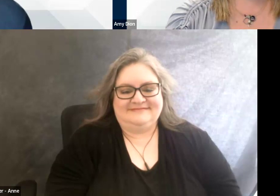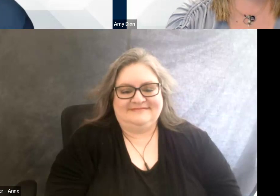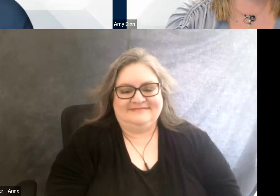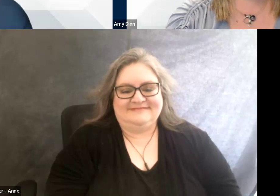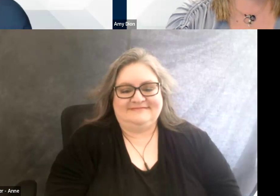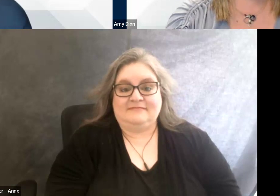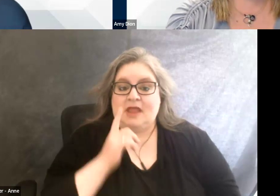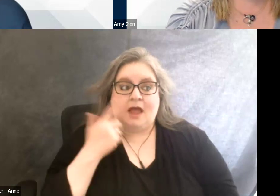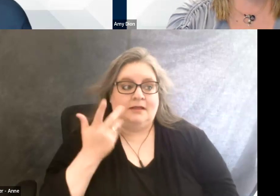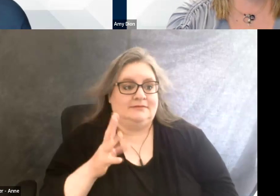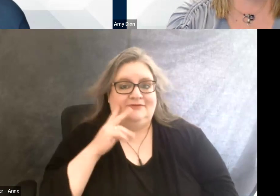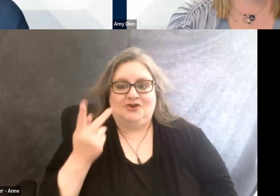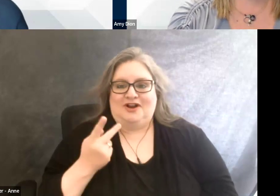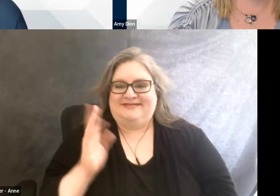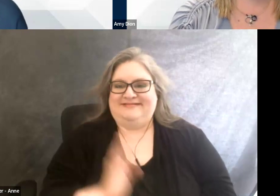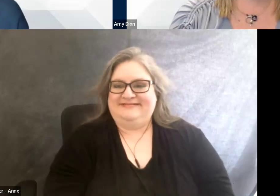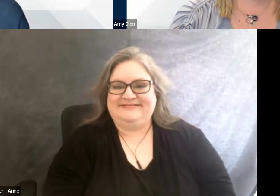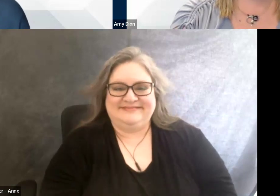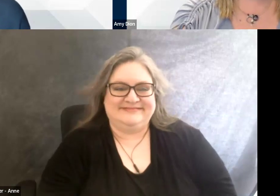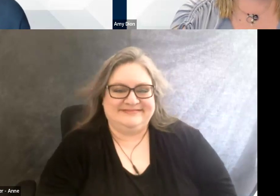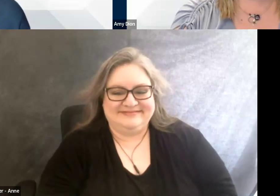I think that's it for us.